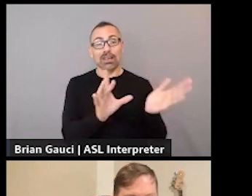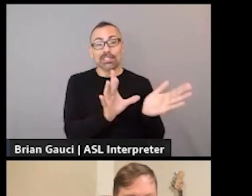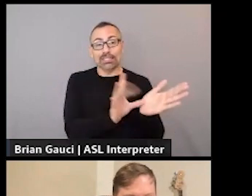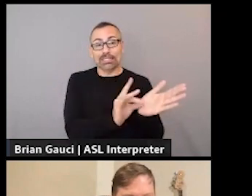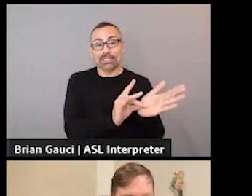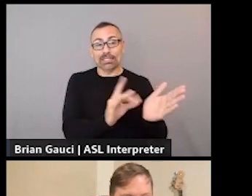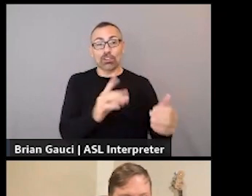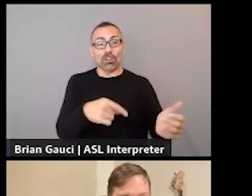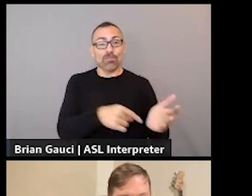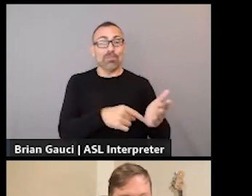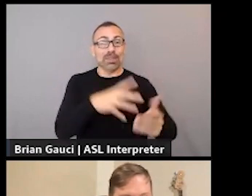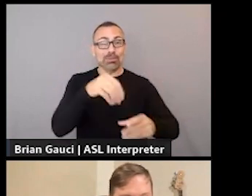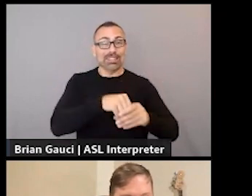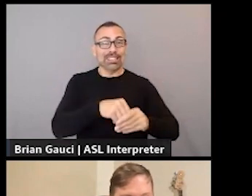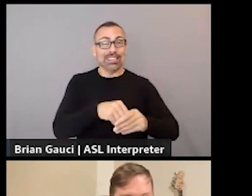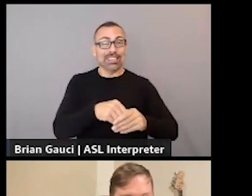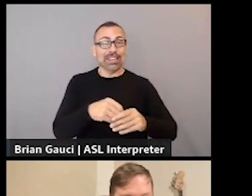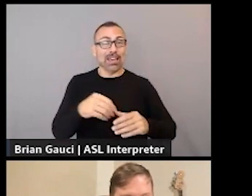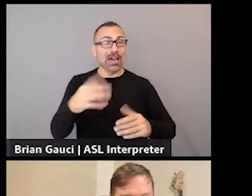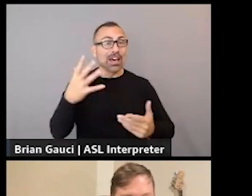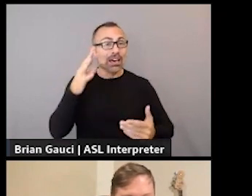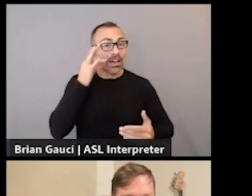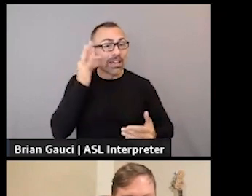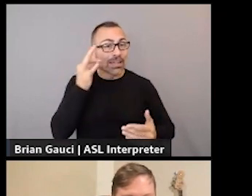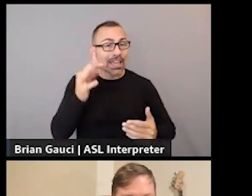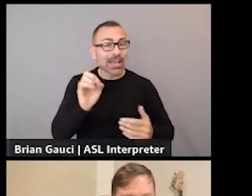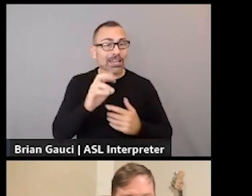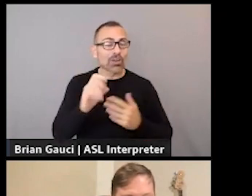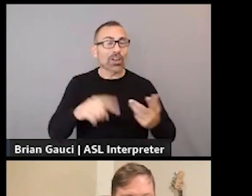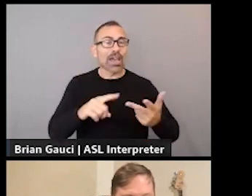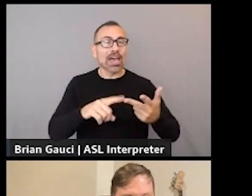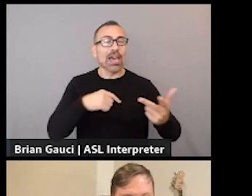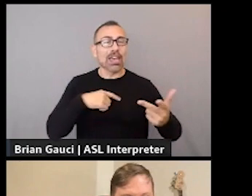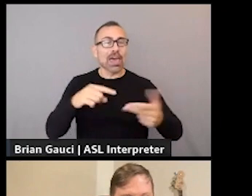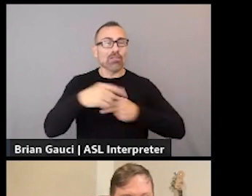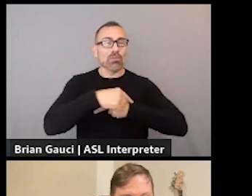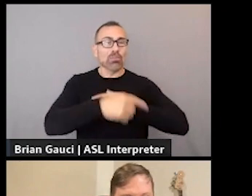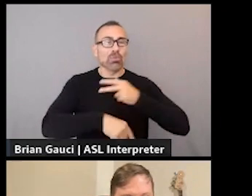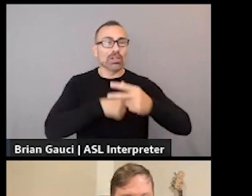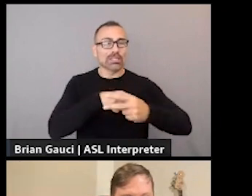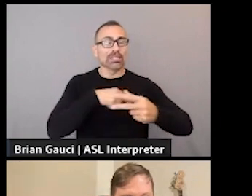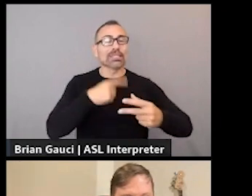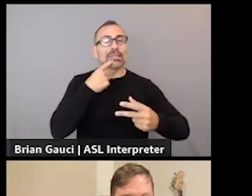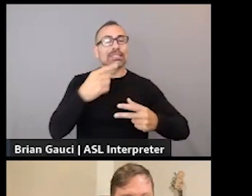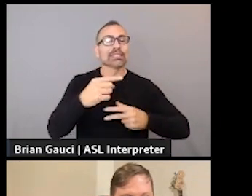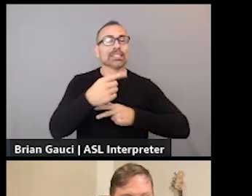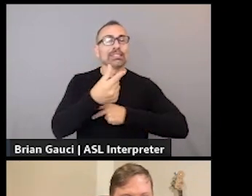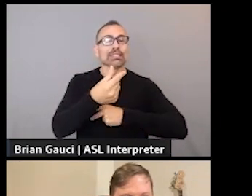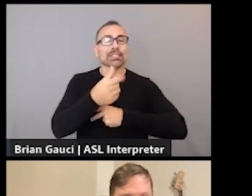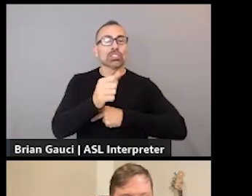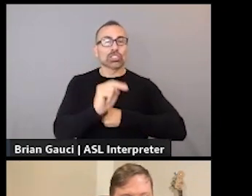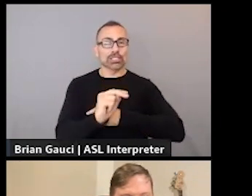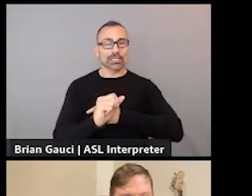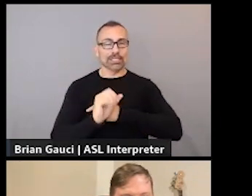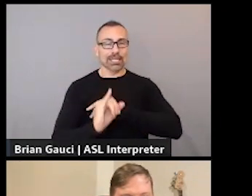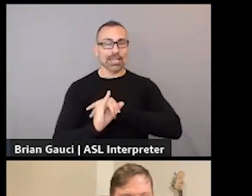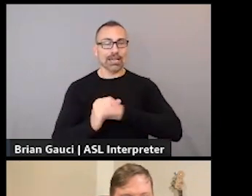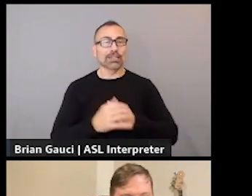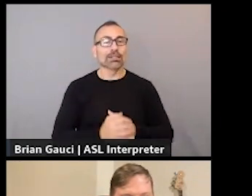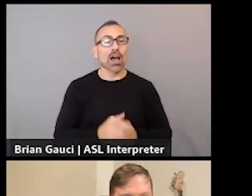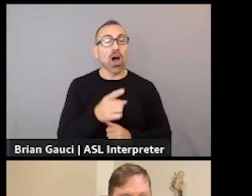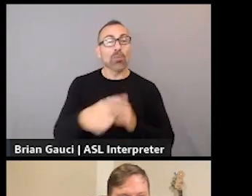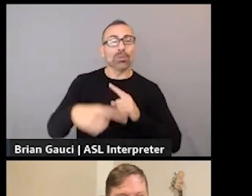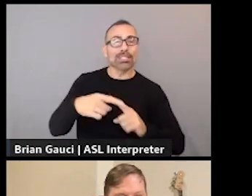And I also have a bracelet I made that says generative AI with little letter beads. See, Oh, she's and then I prepping have her Gen AI